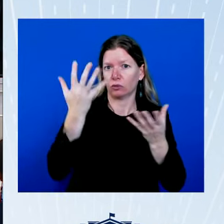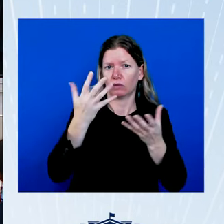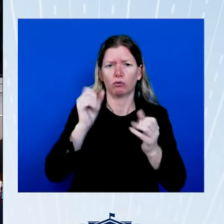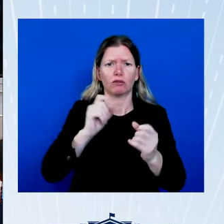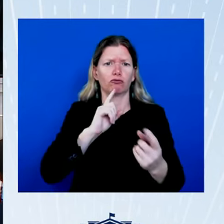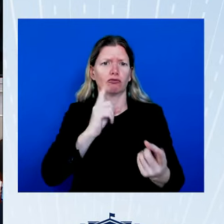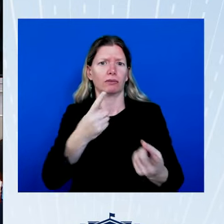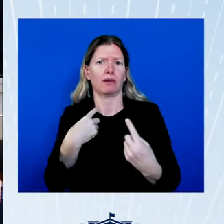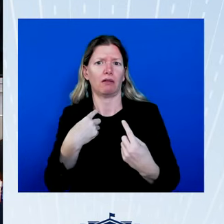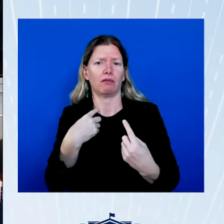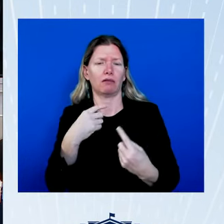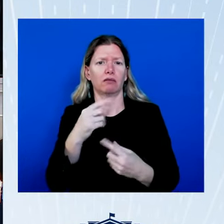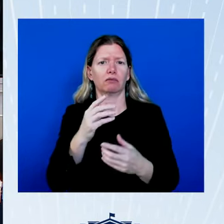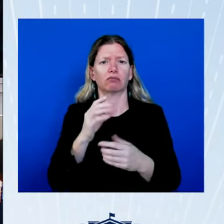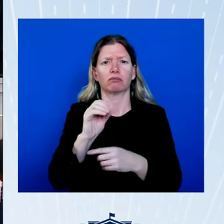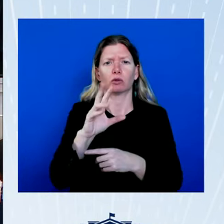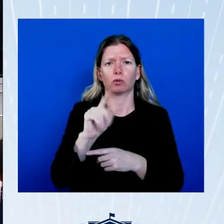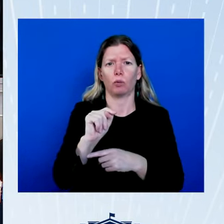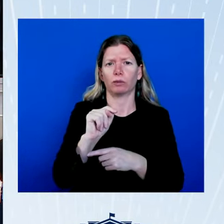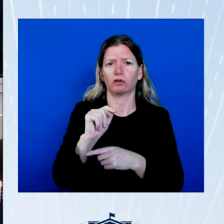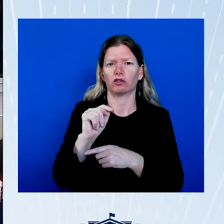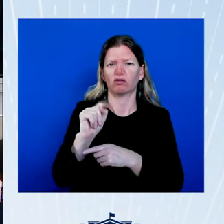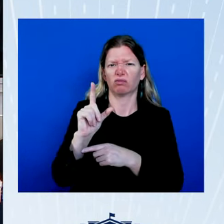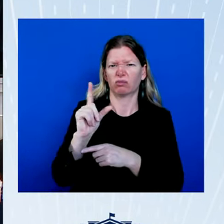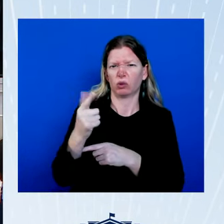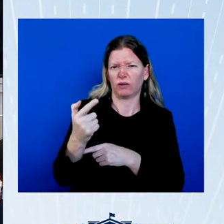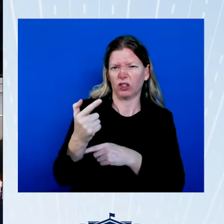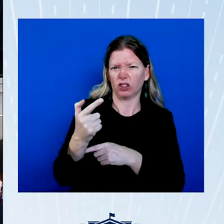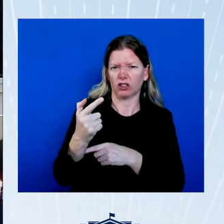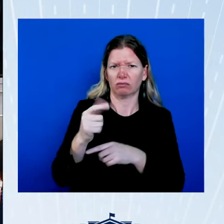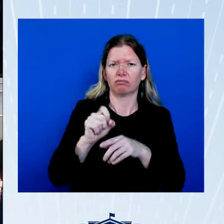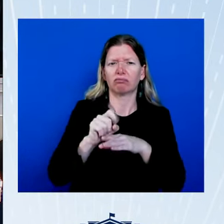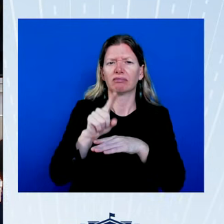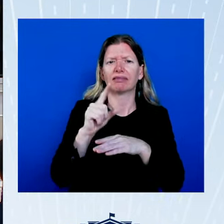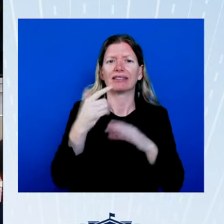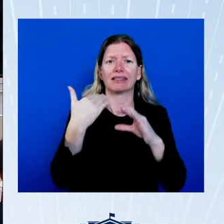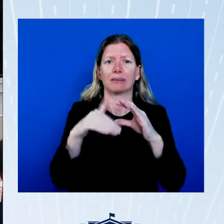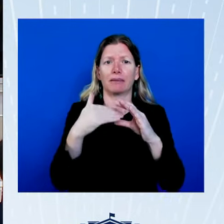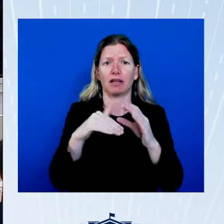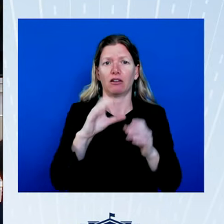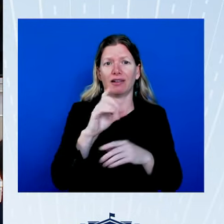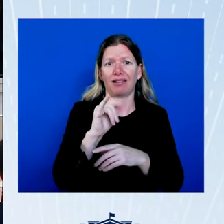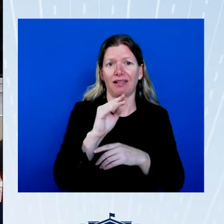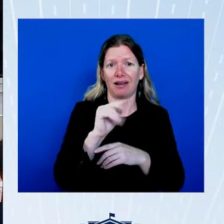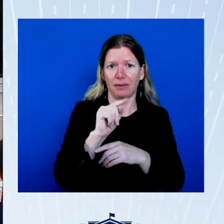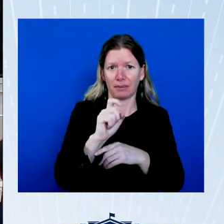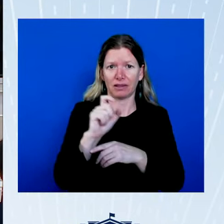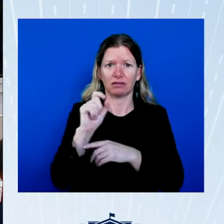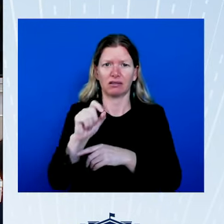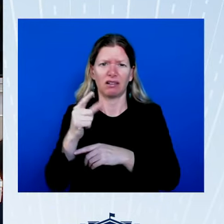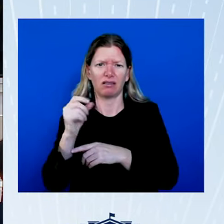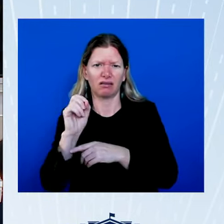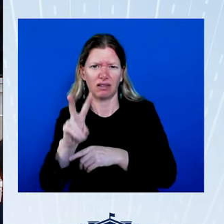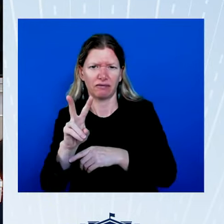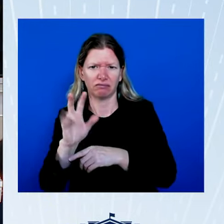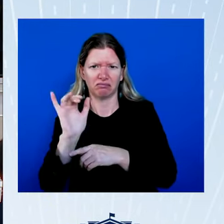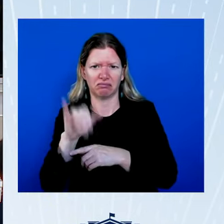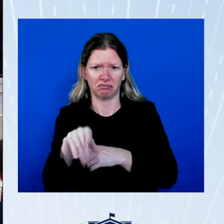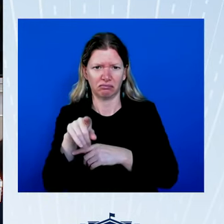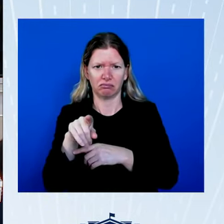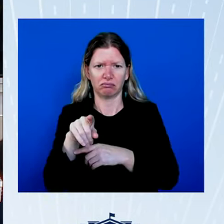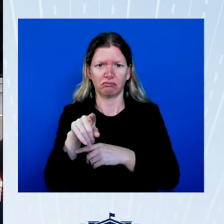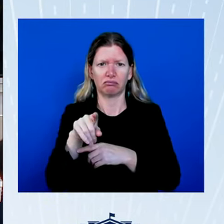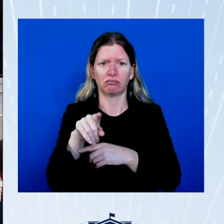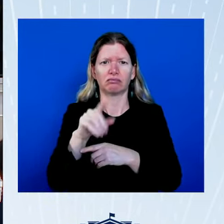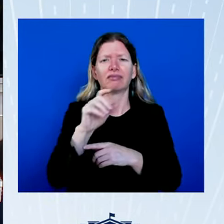voice message. We wanted to make it as easy as possible. And really the point here is that we know that our tools and users, tools and products are only as